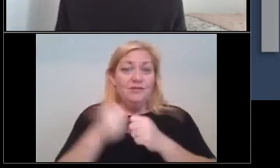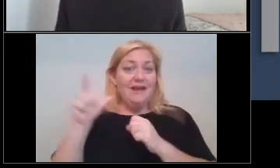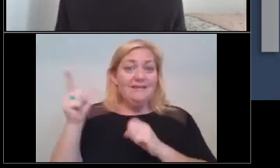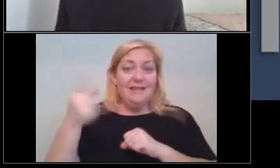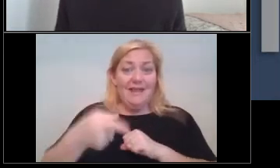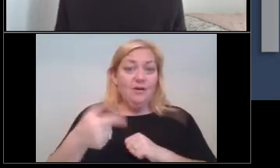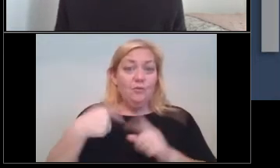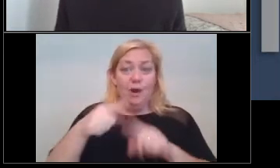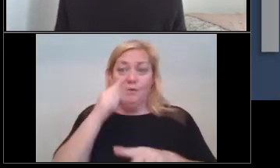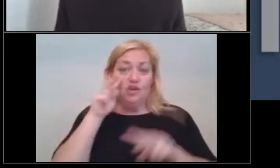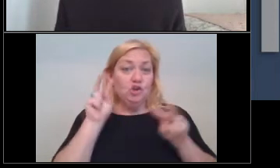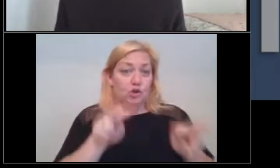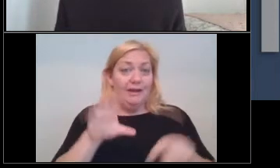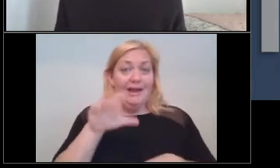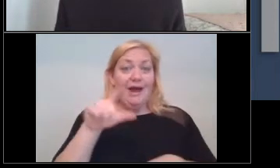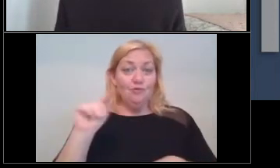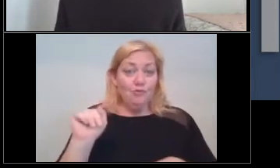looking.